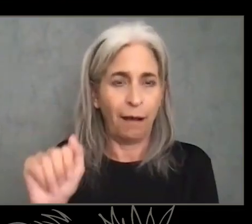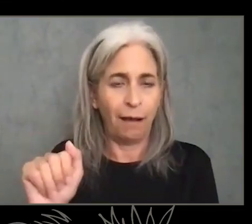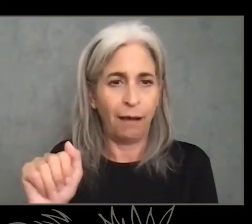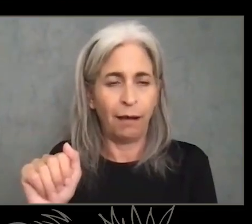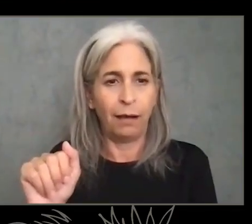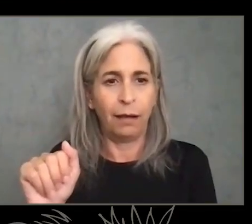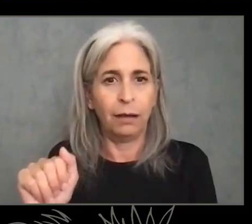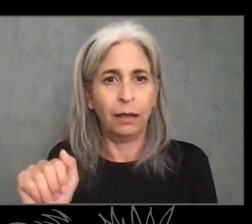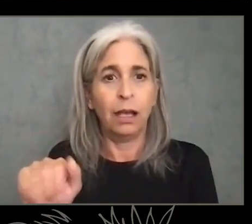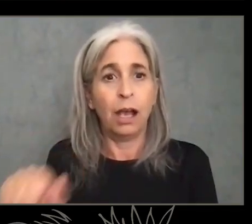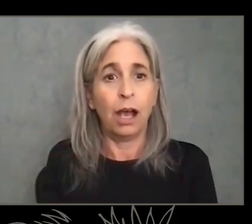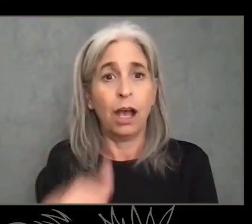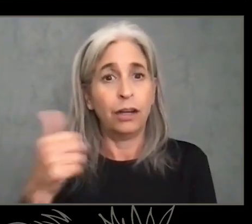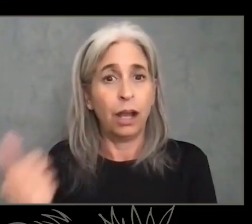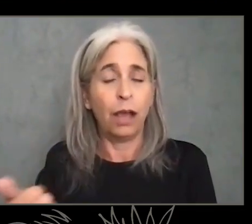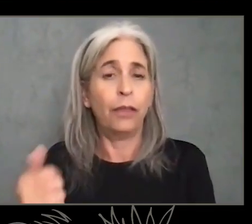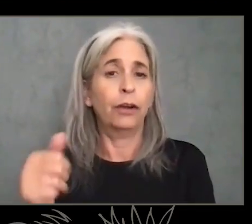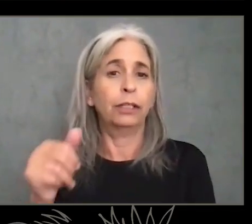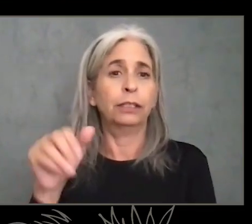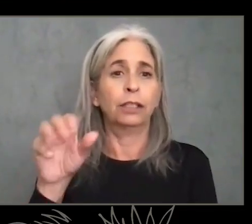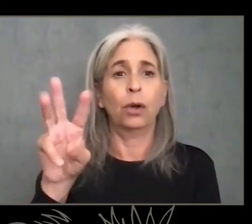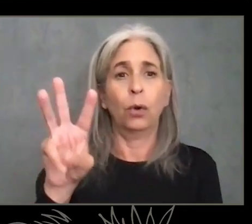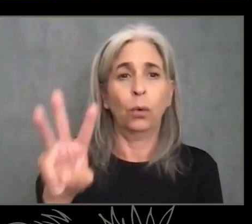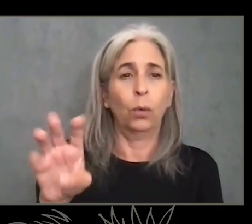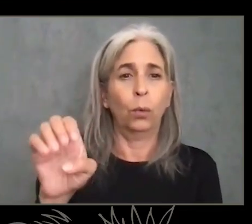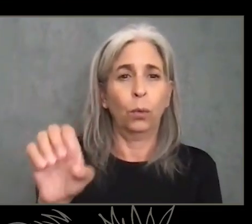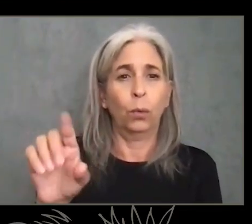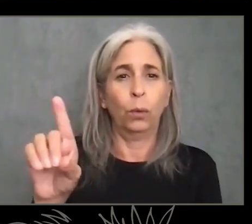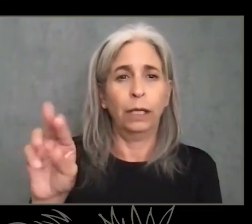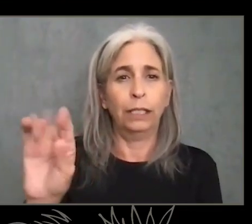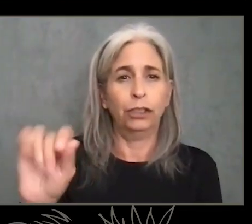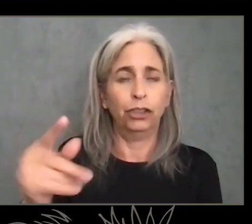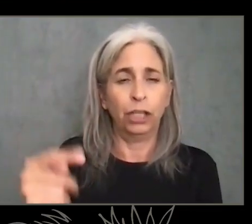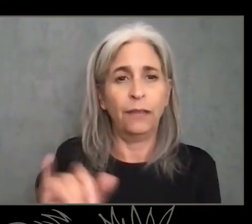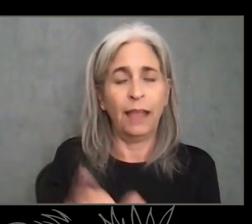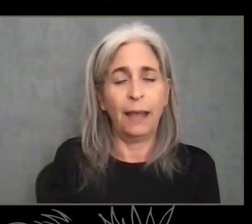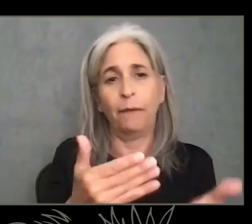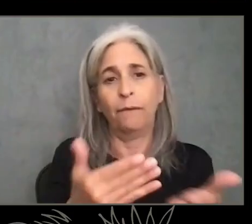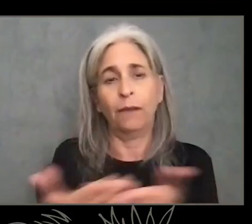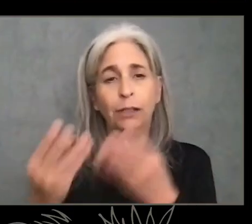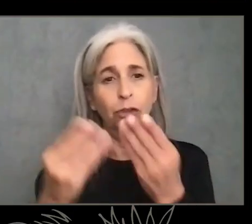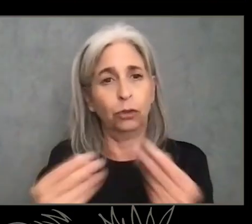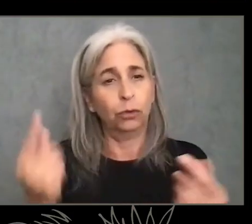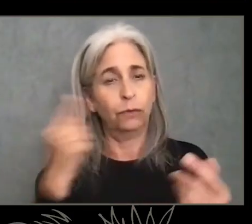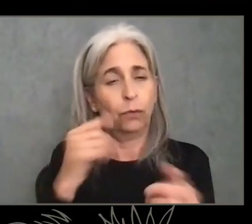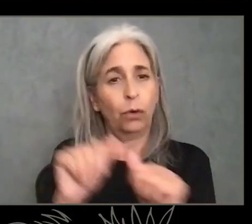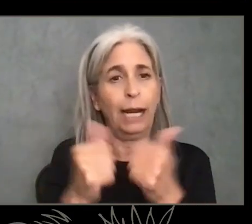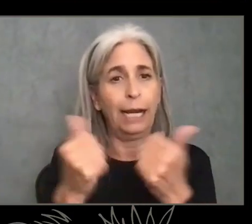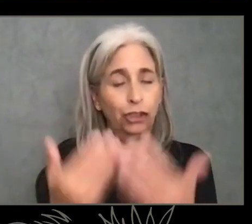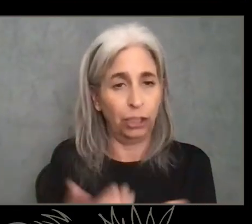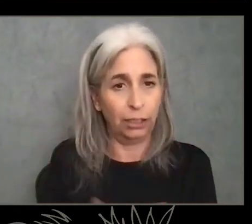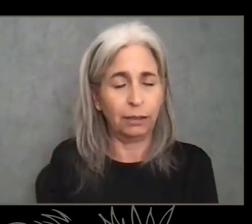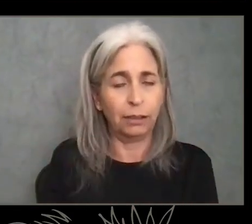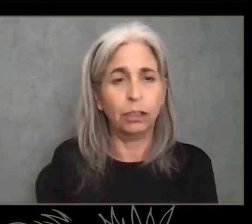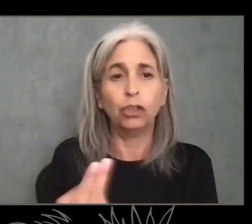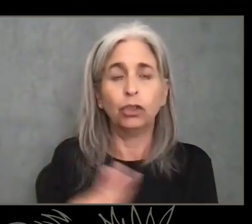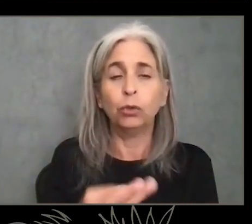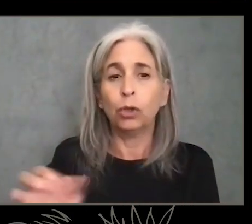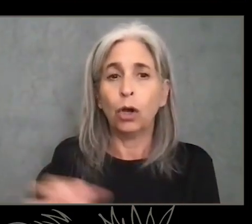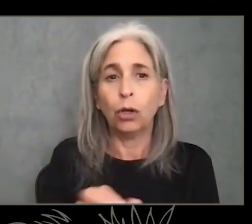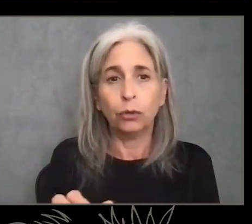also Weaviate, which is another great solution that also provides solutions for agents. Supabase has PG vectors, so you could also